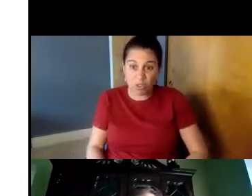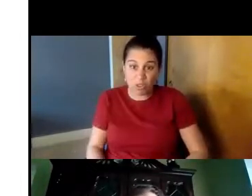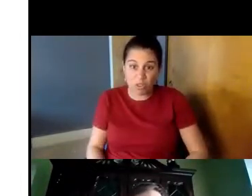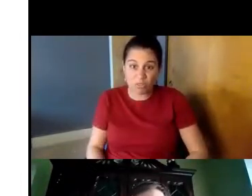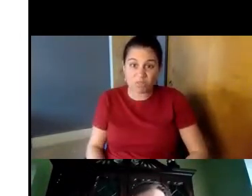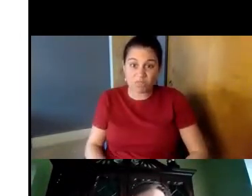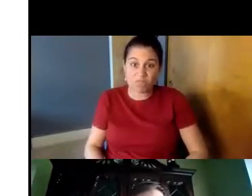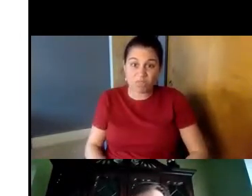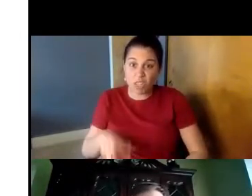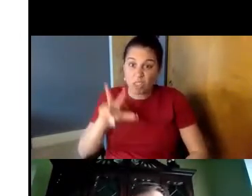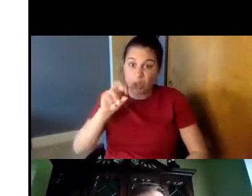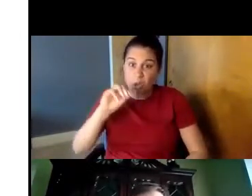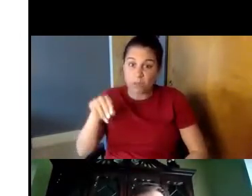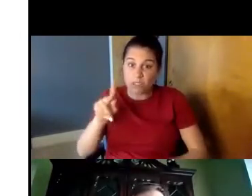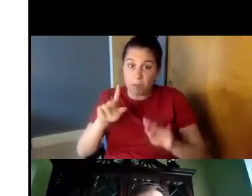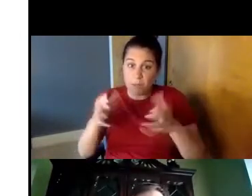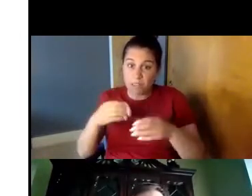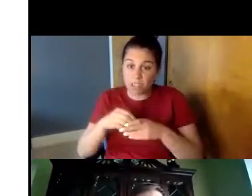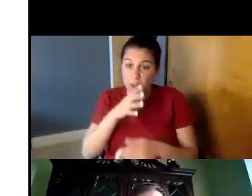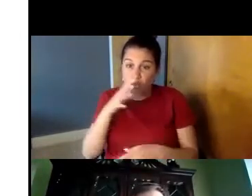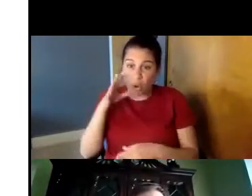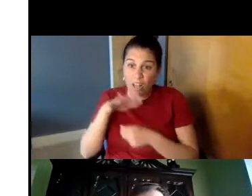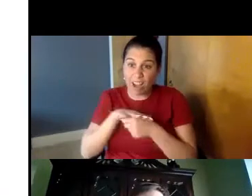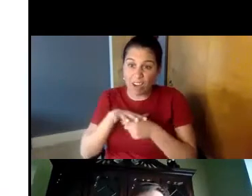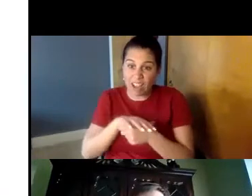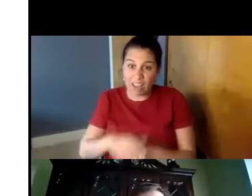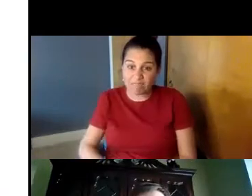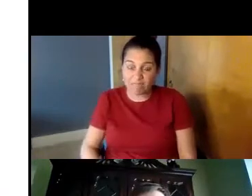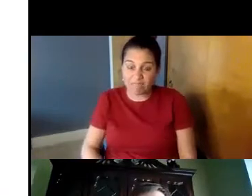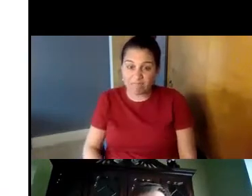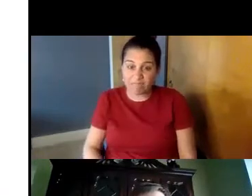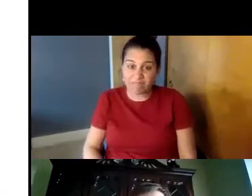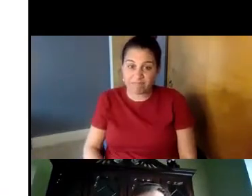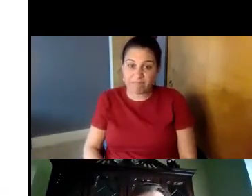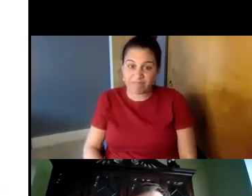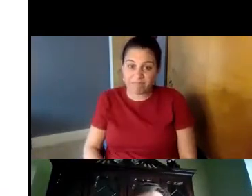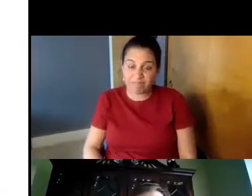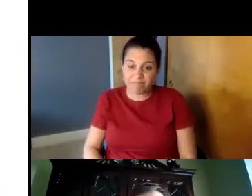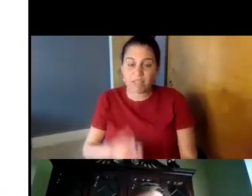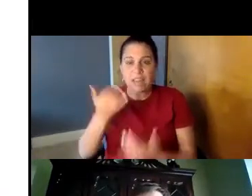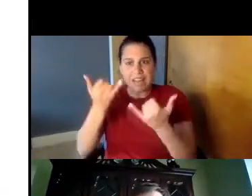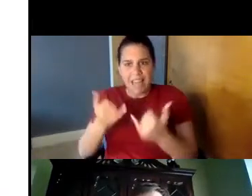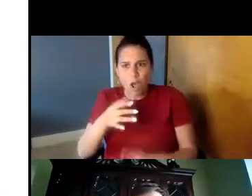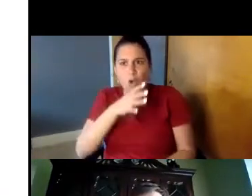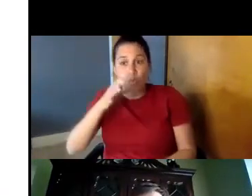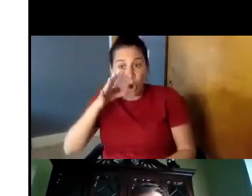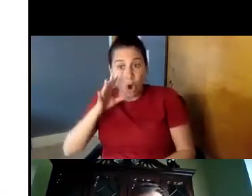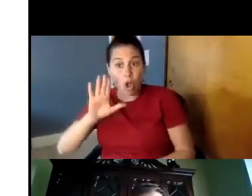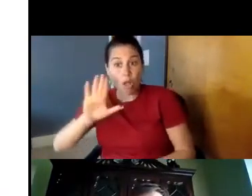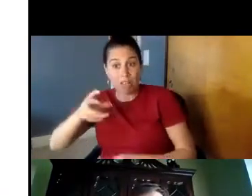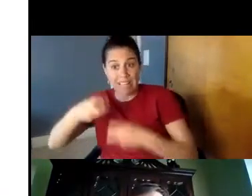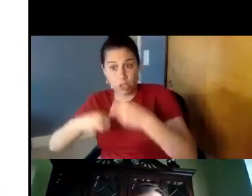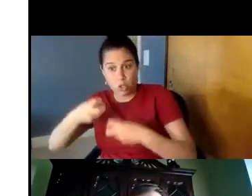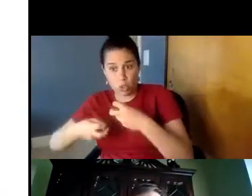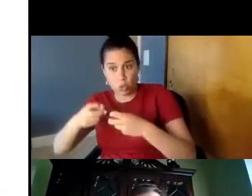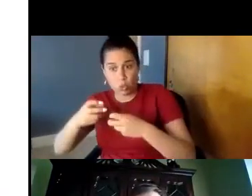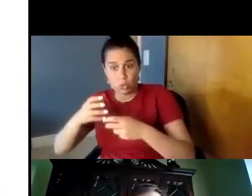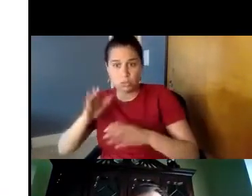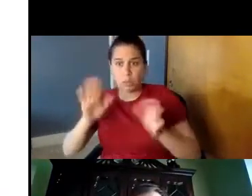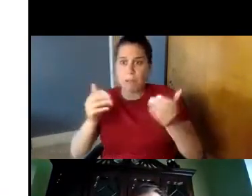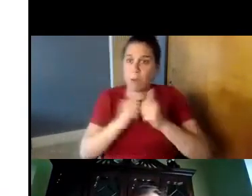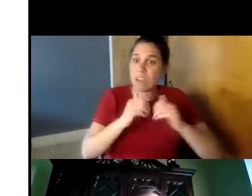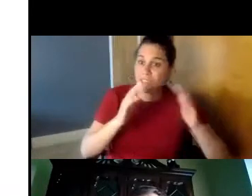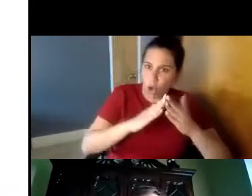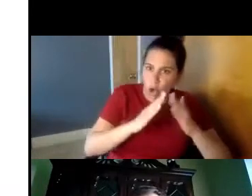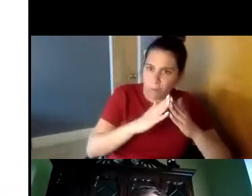region. And the issues confronting rural citizens are different than the issues confronting urban citizens. So